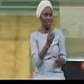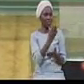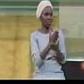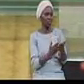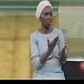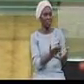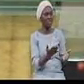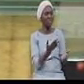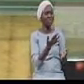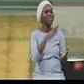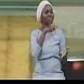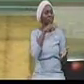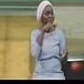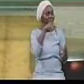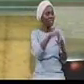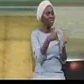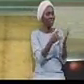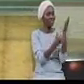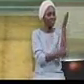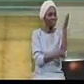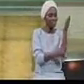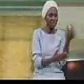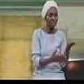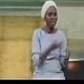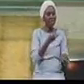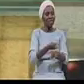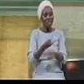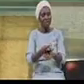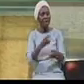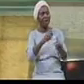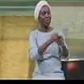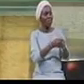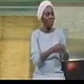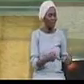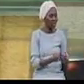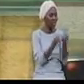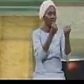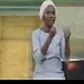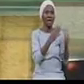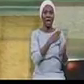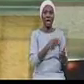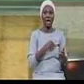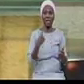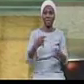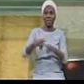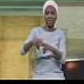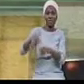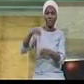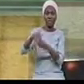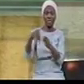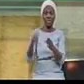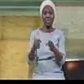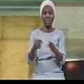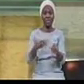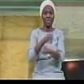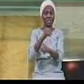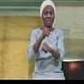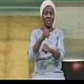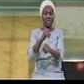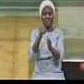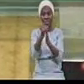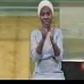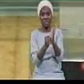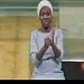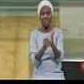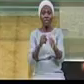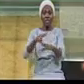Meanwhile, there are difficulties and challenges. And the salt in the state and the salt in the nation